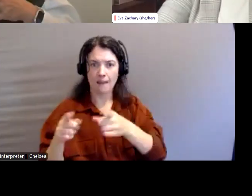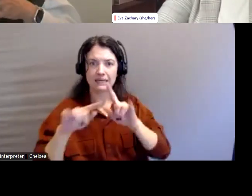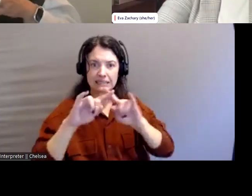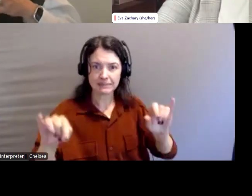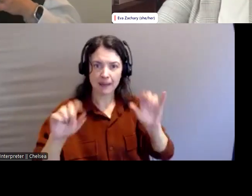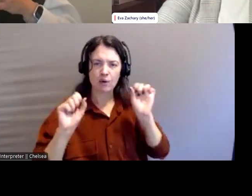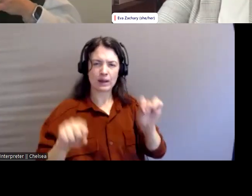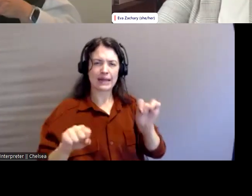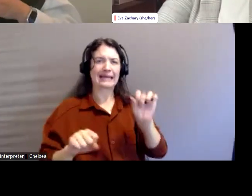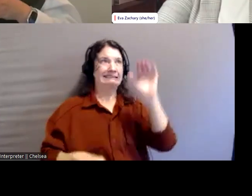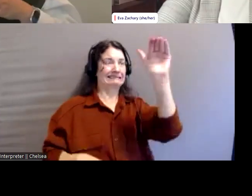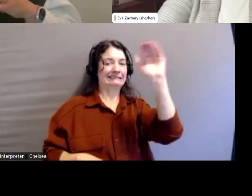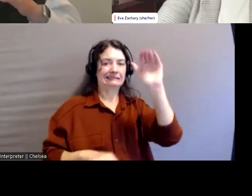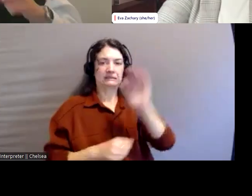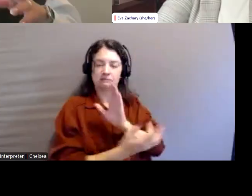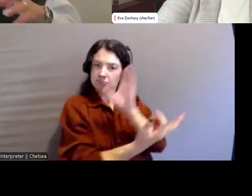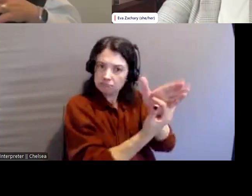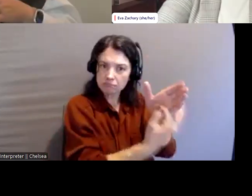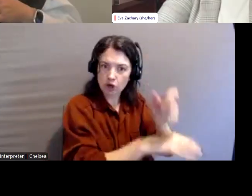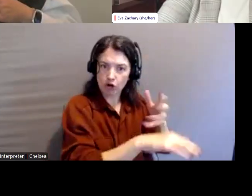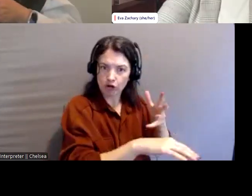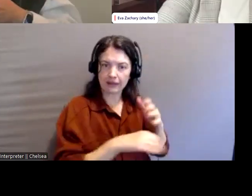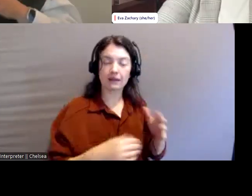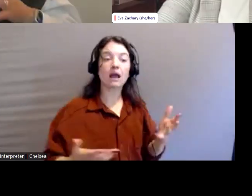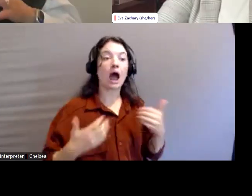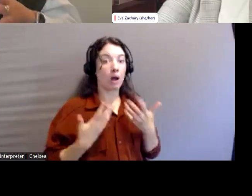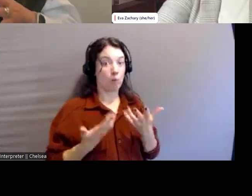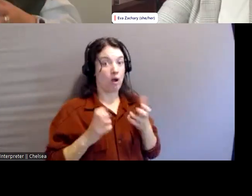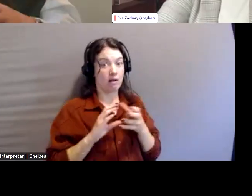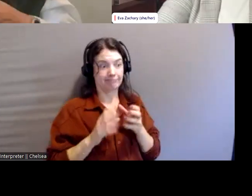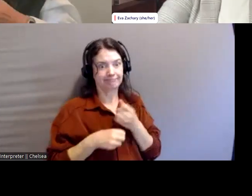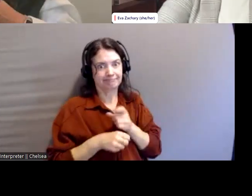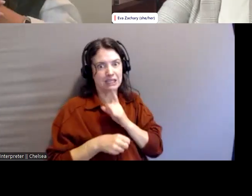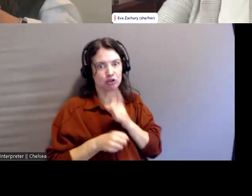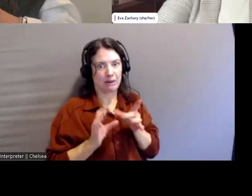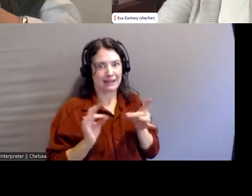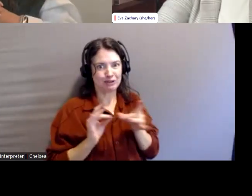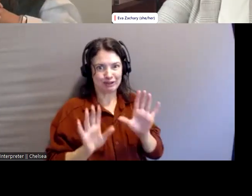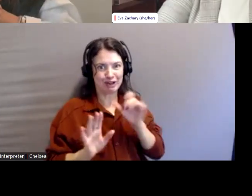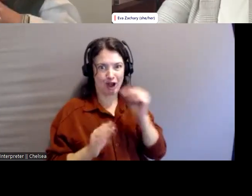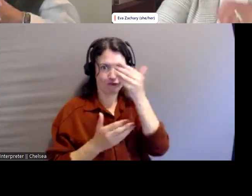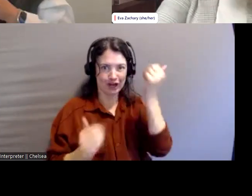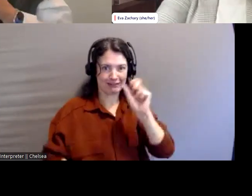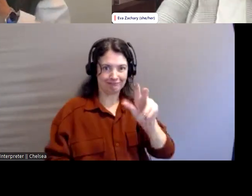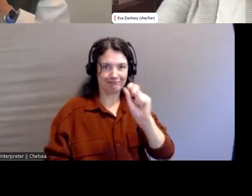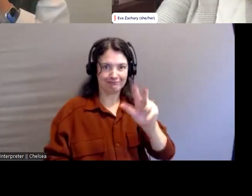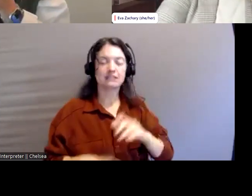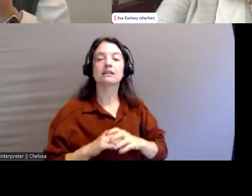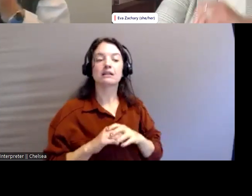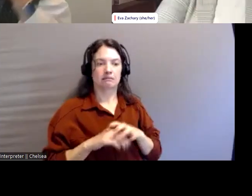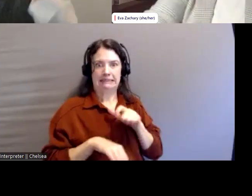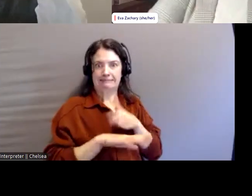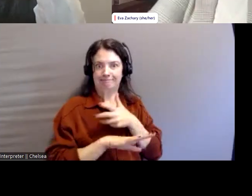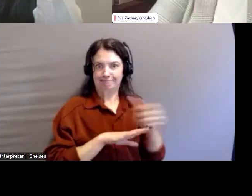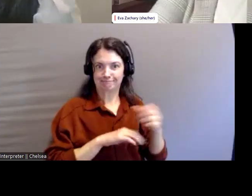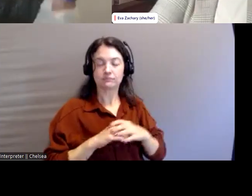insert those. And one of the things I want to make sure I say before we're off this call, off this webinar, is that one of